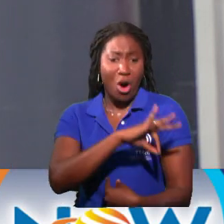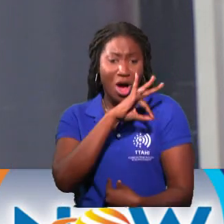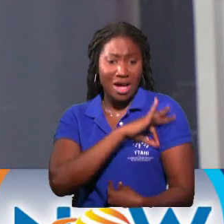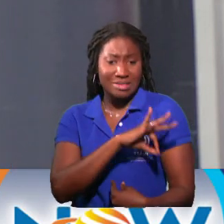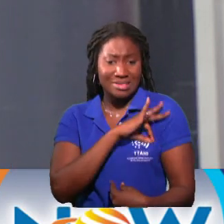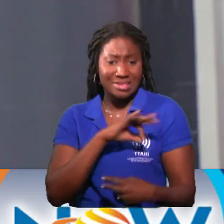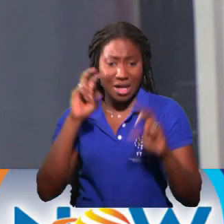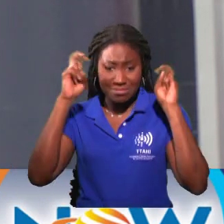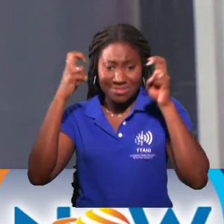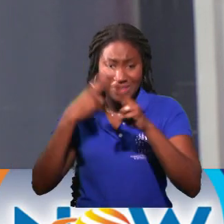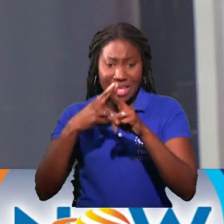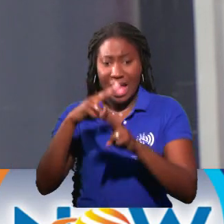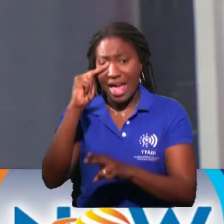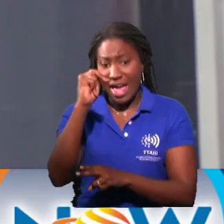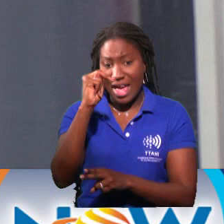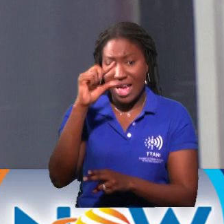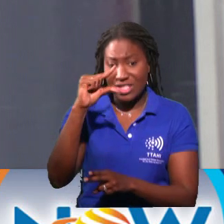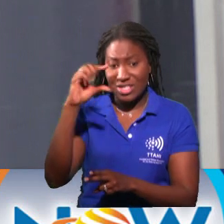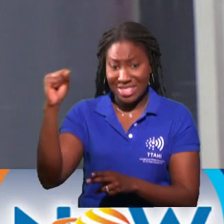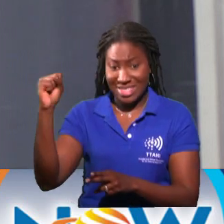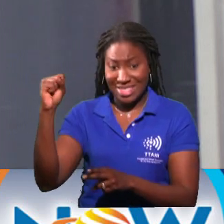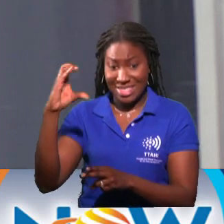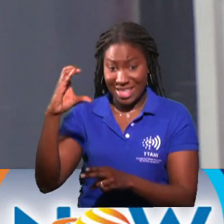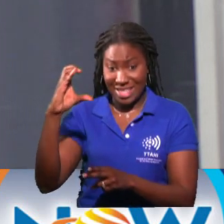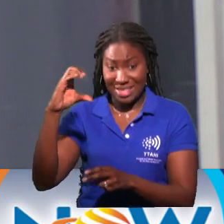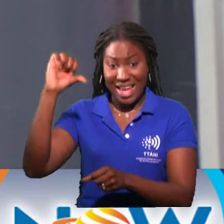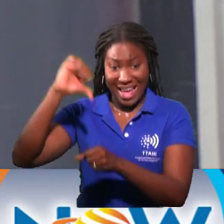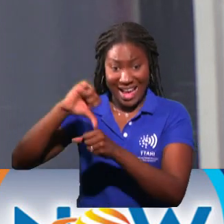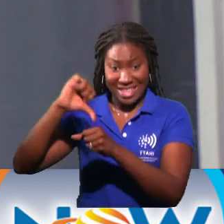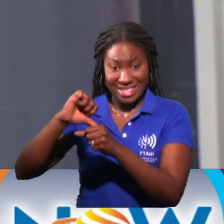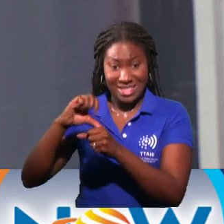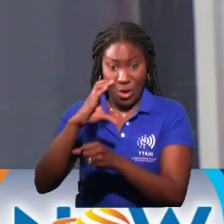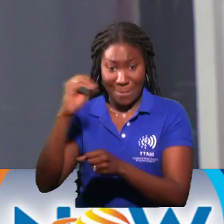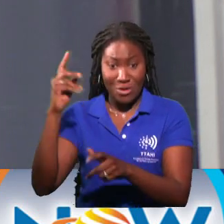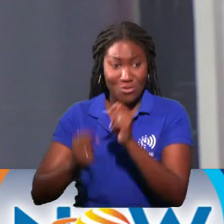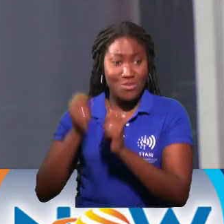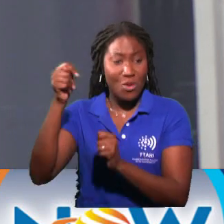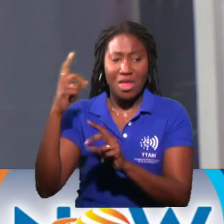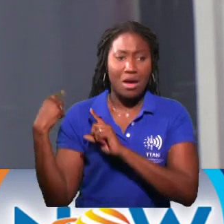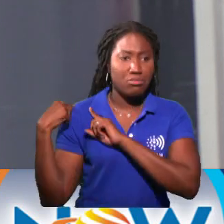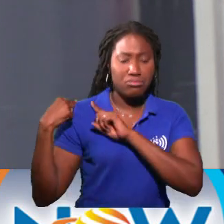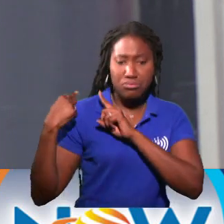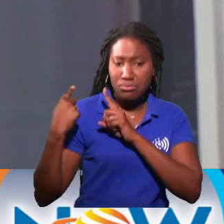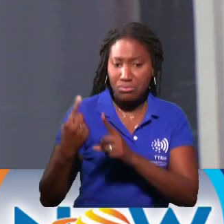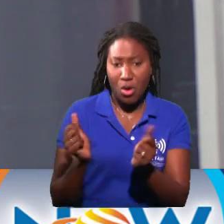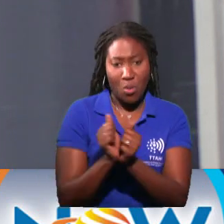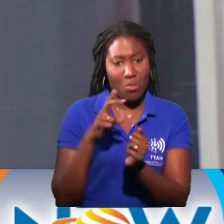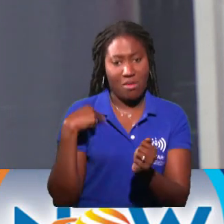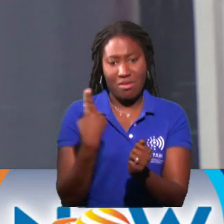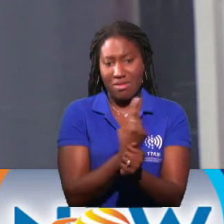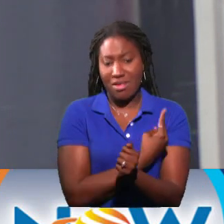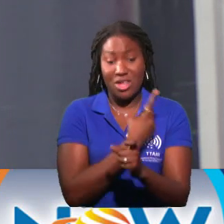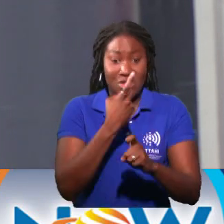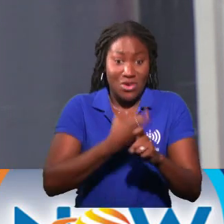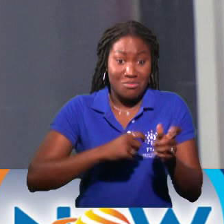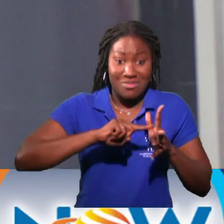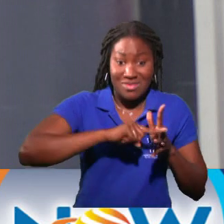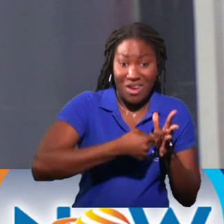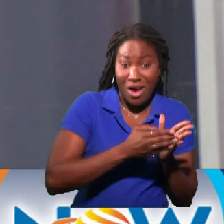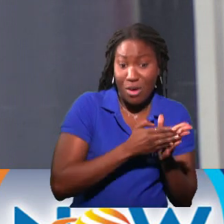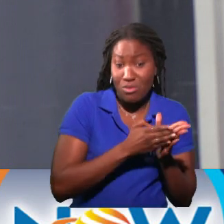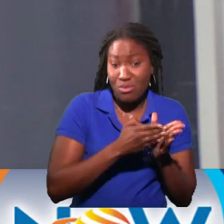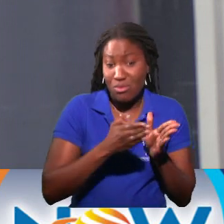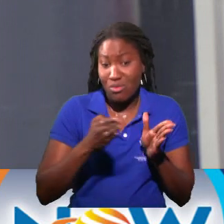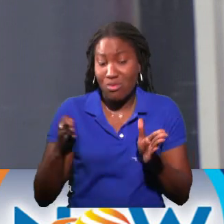National Gas Company of Trinidad and Tobago Limited. I mean, they make it happen. They have been with us since the inception, funding our dream,